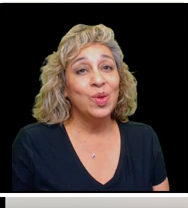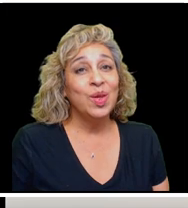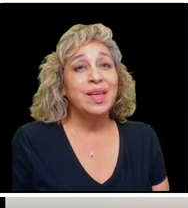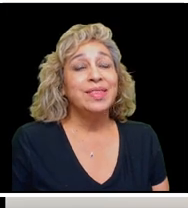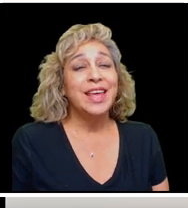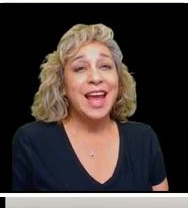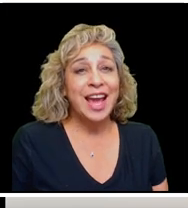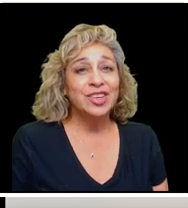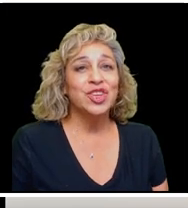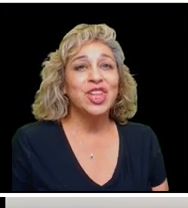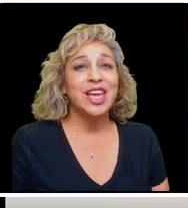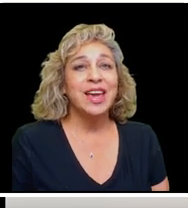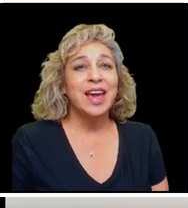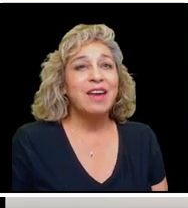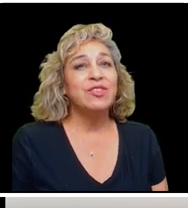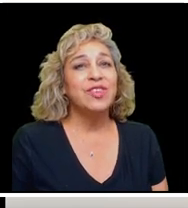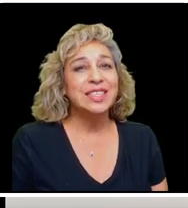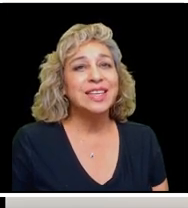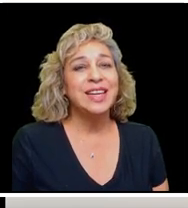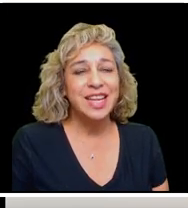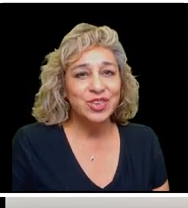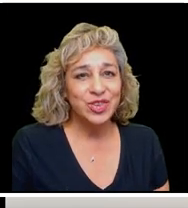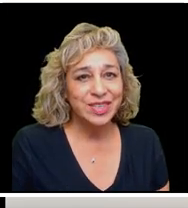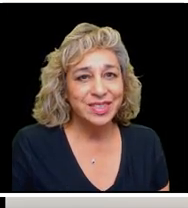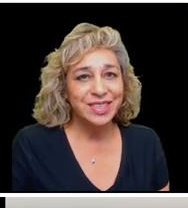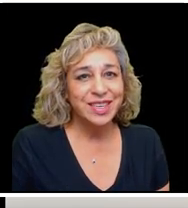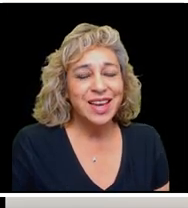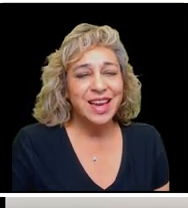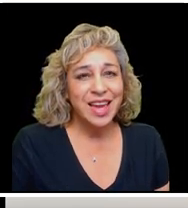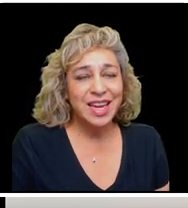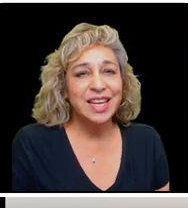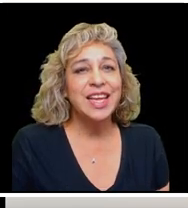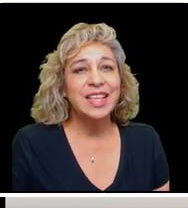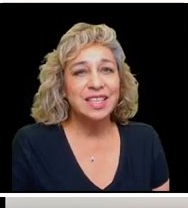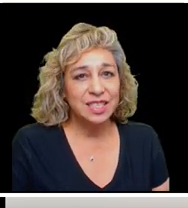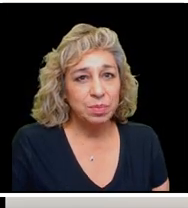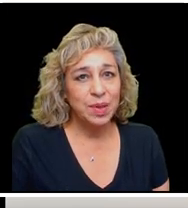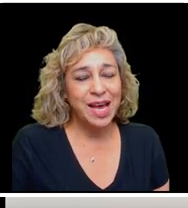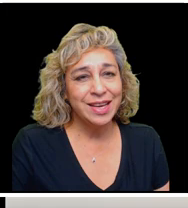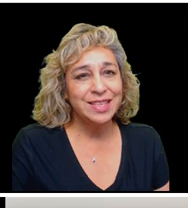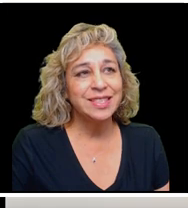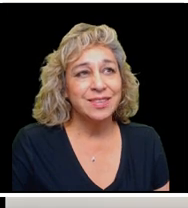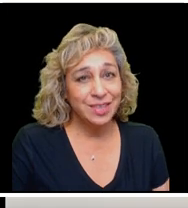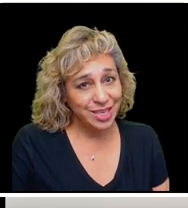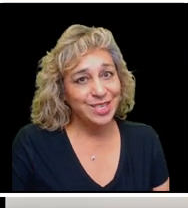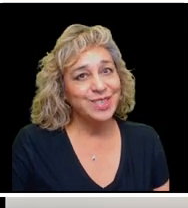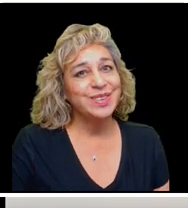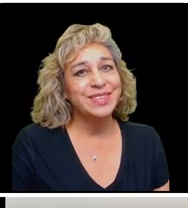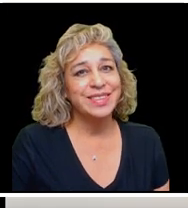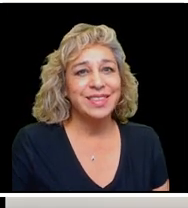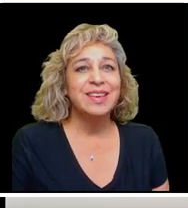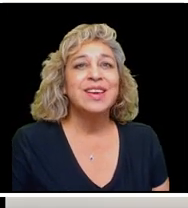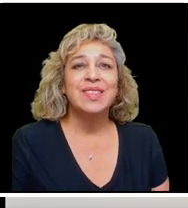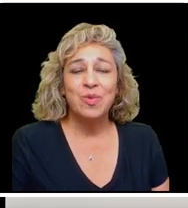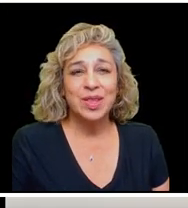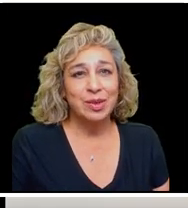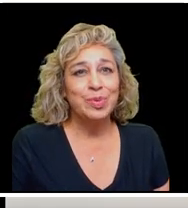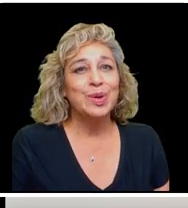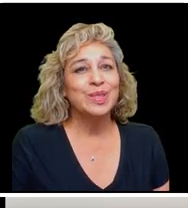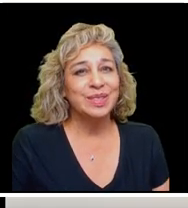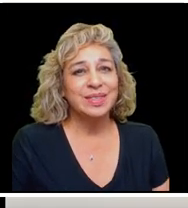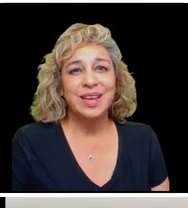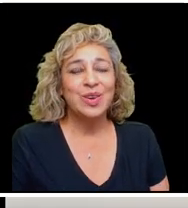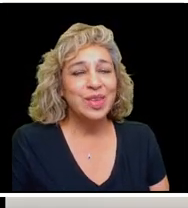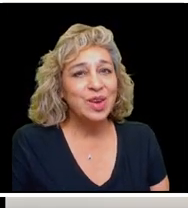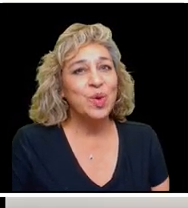people that actually have a vested interest in getting the supplies the teachers they want